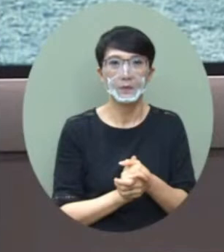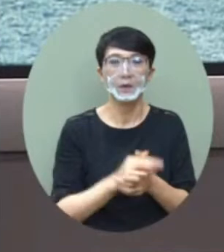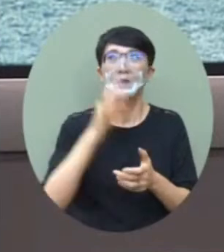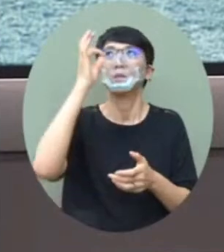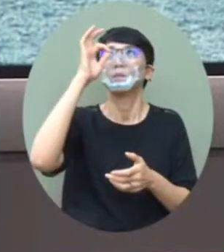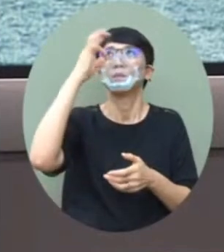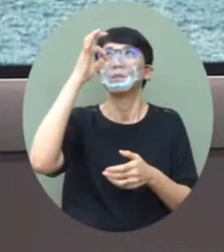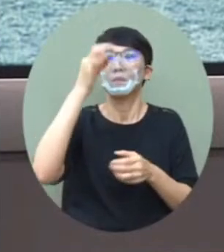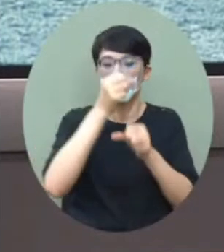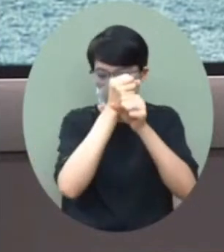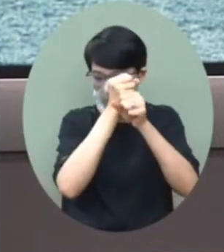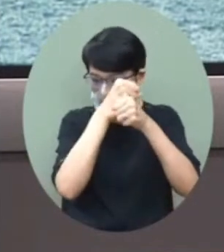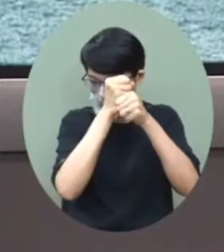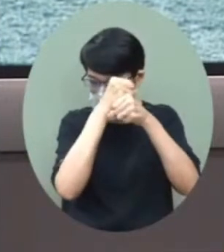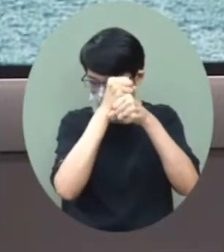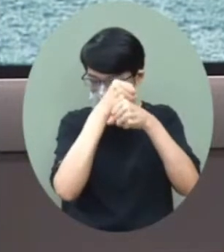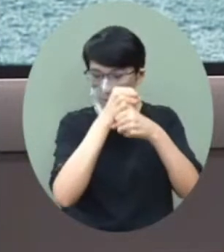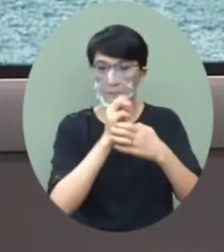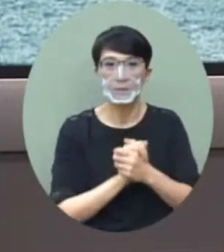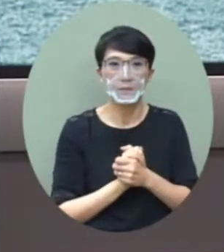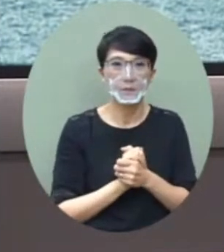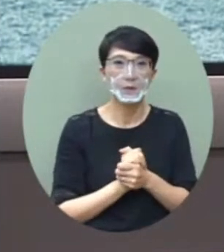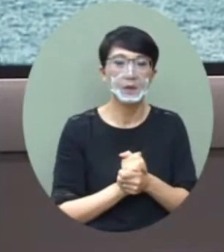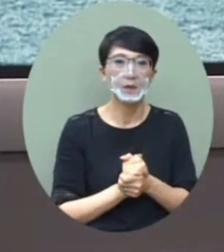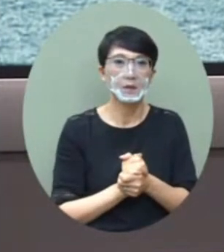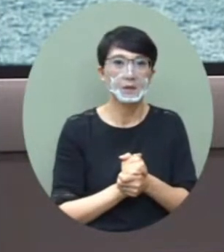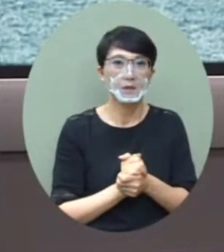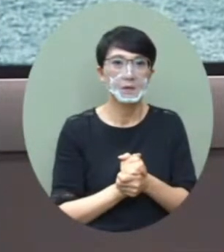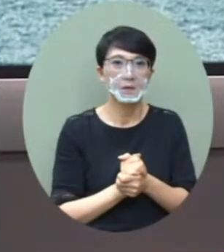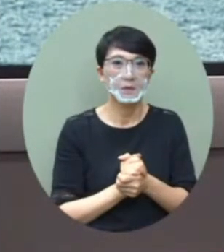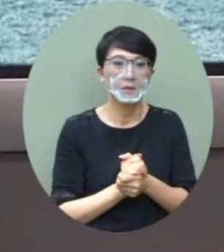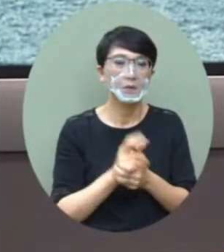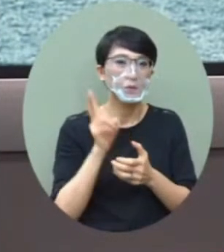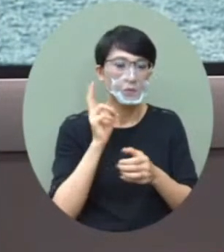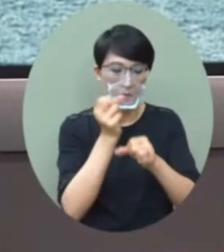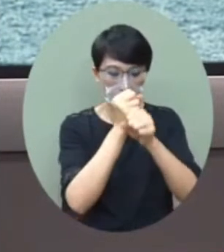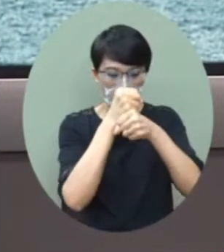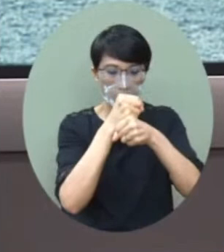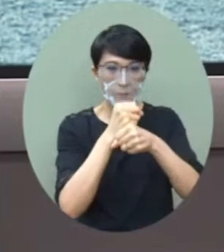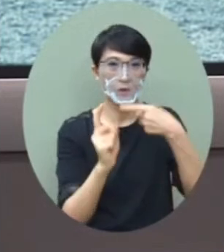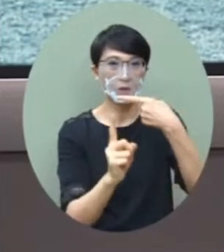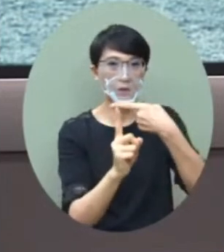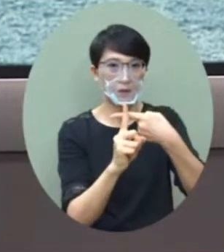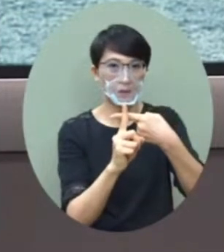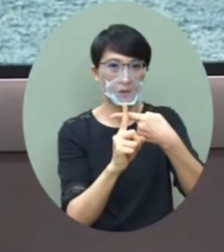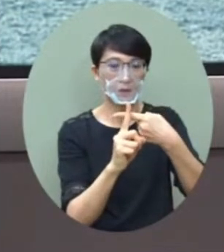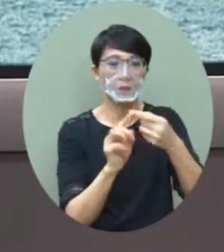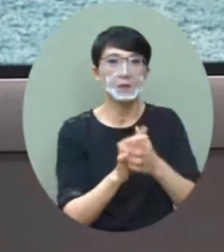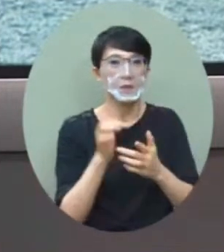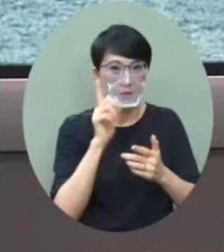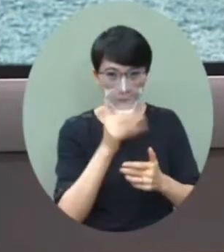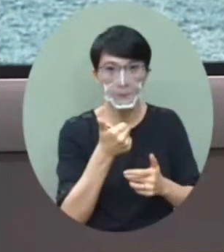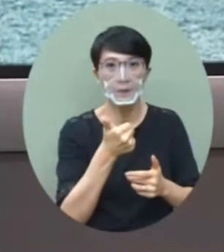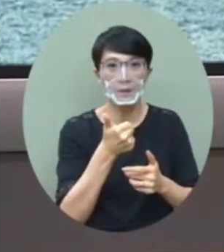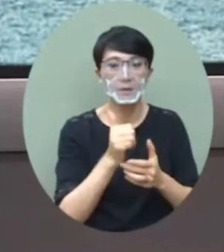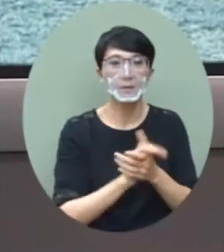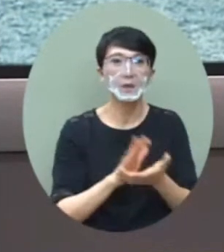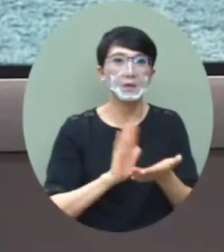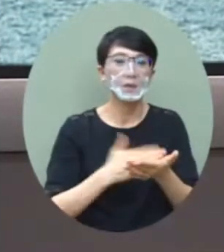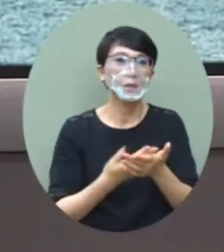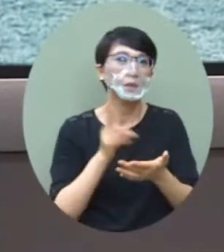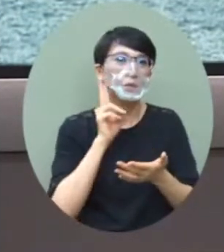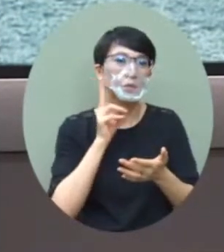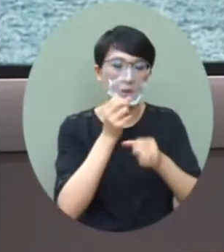for a PCR test. If the result is positive,